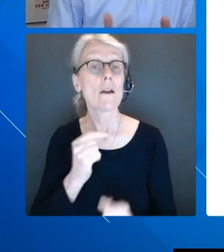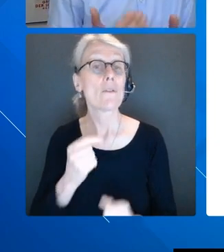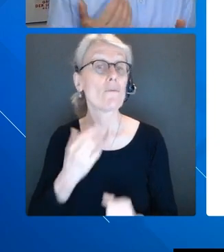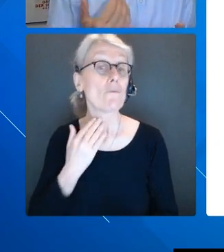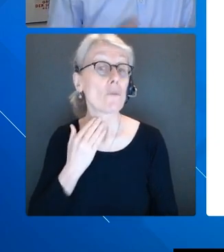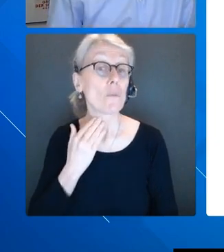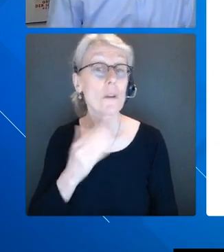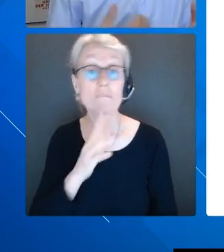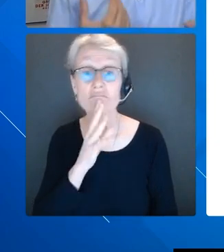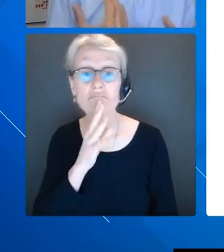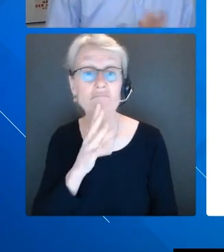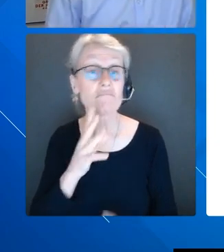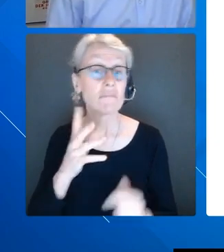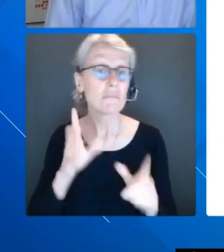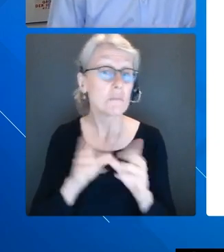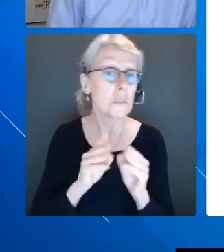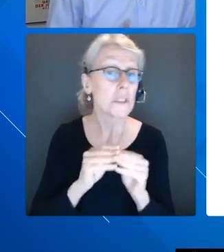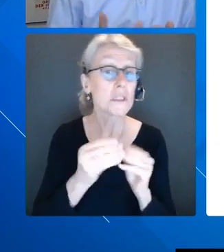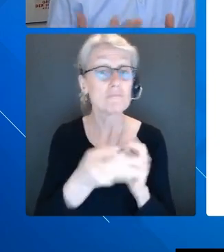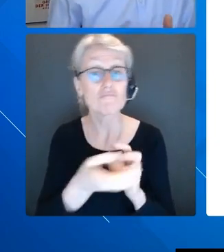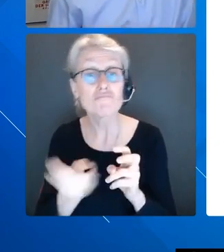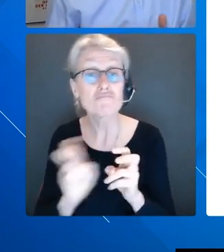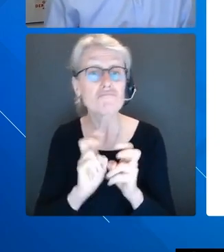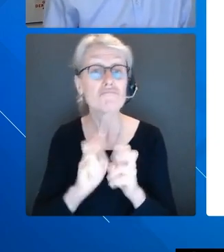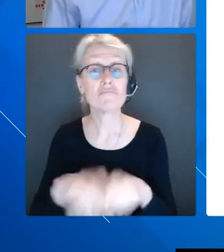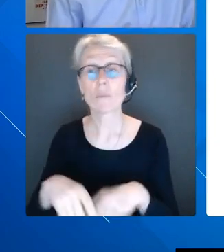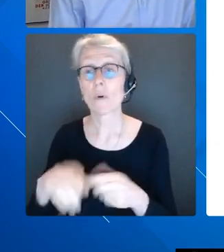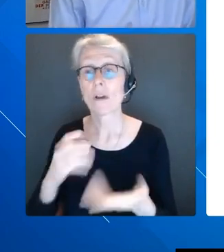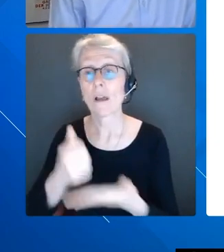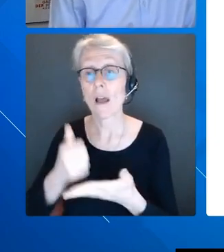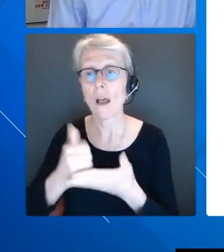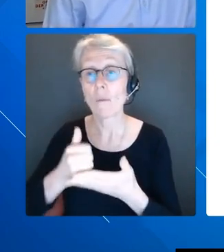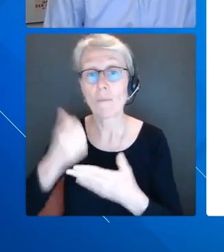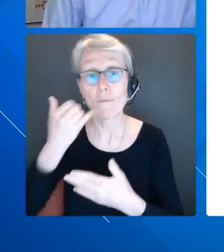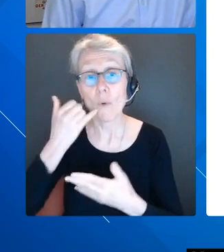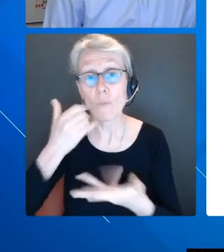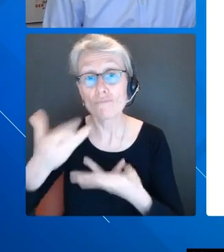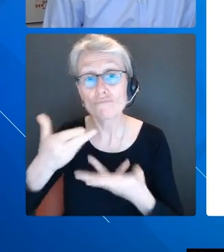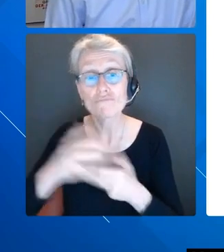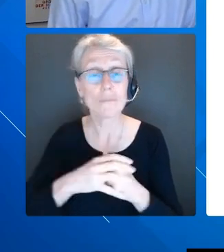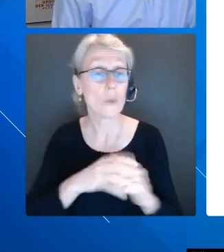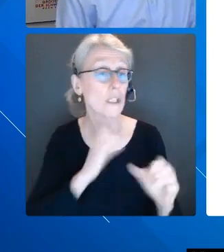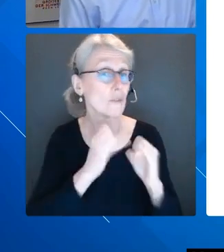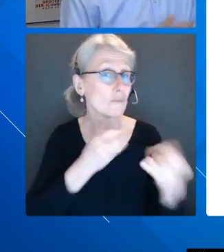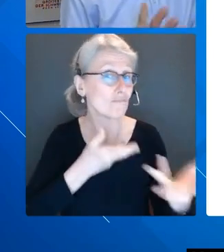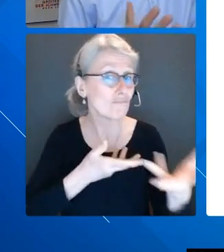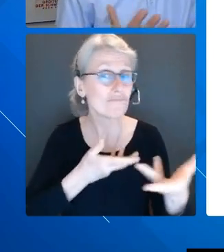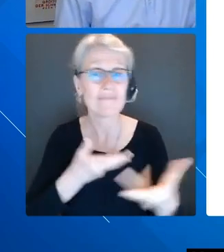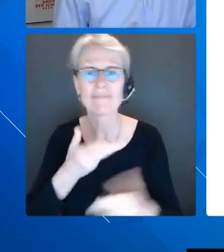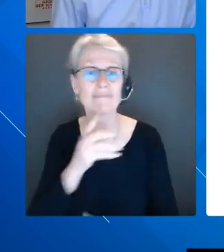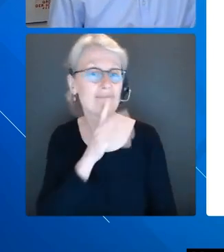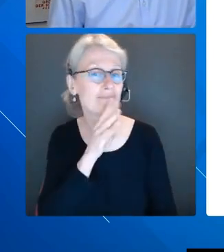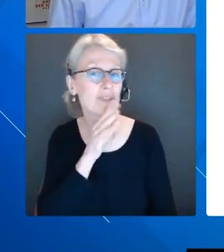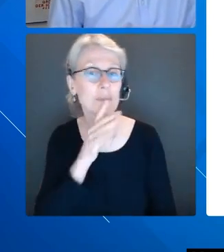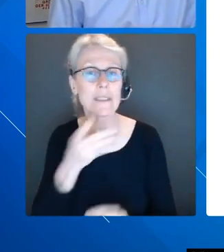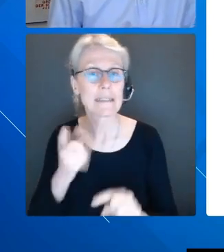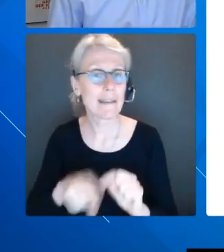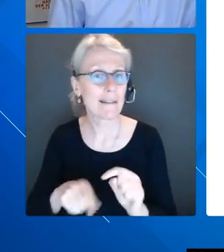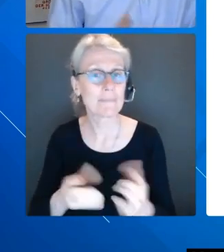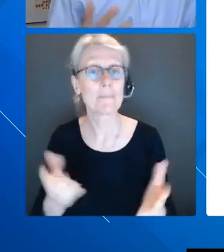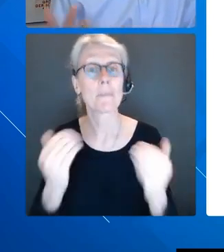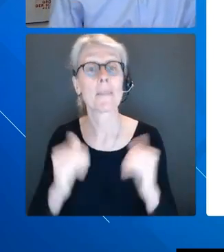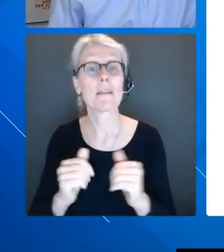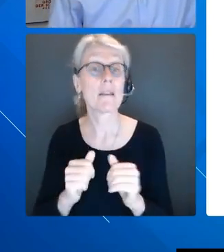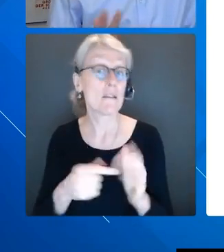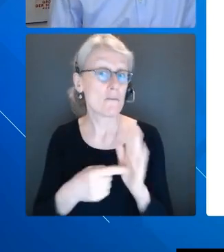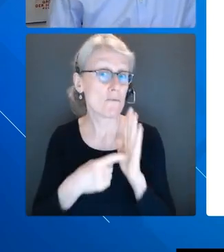in person, during meetings, over the phone with your help desk, during interviews, you name it. I may require sign language interpreting,